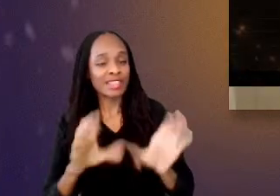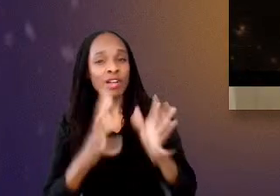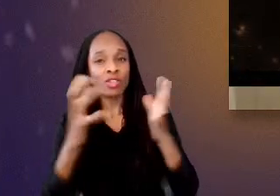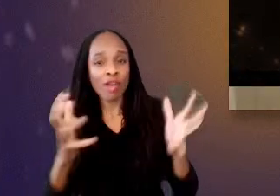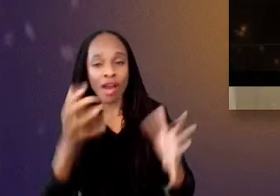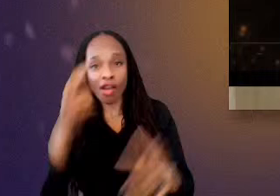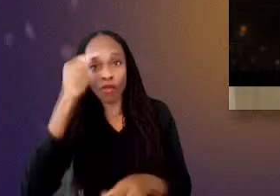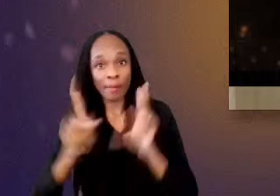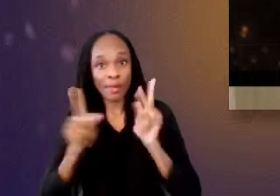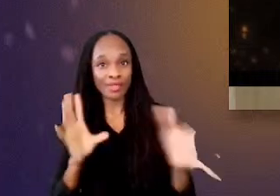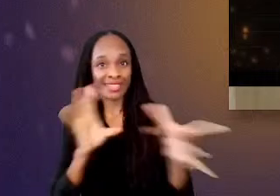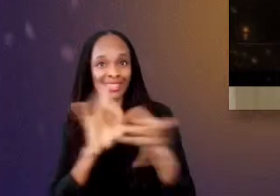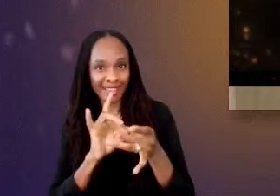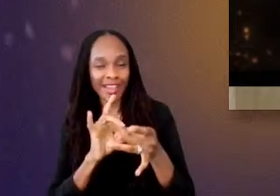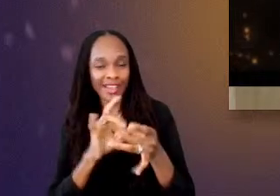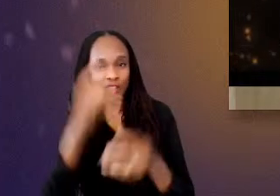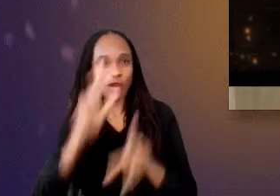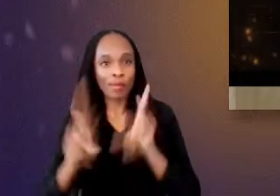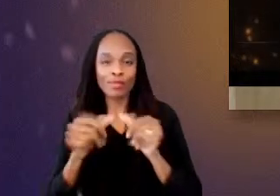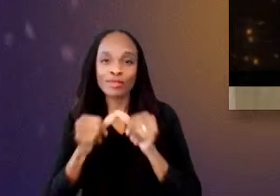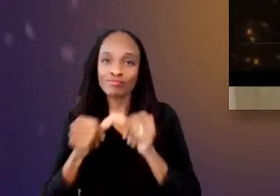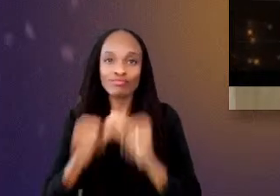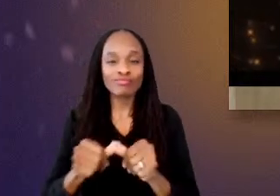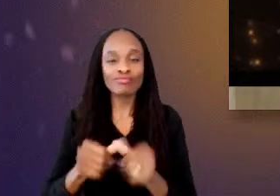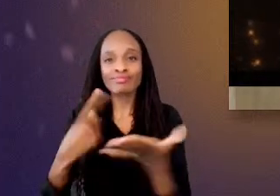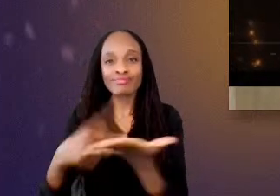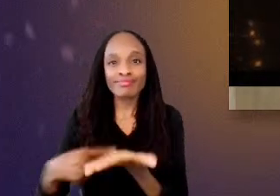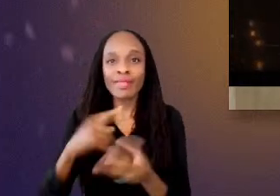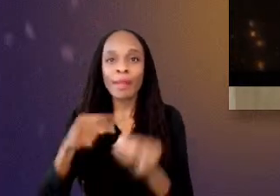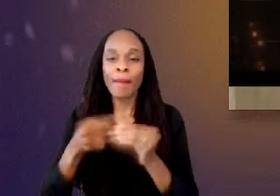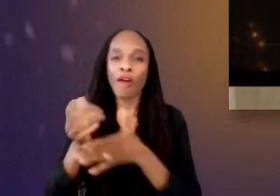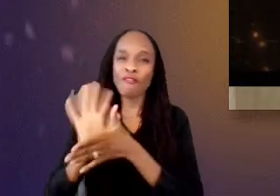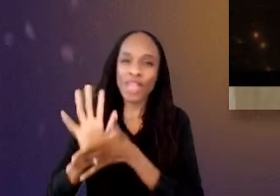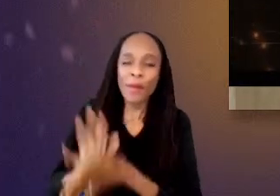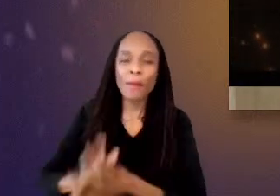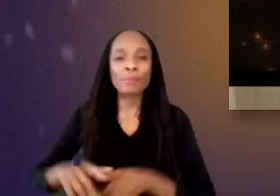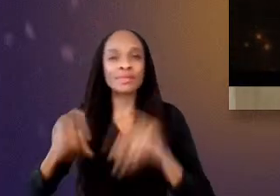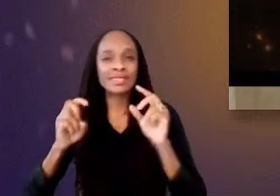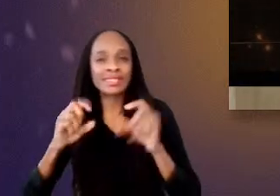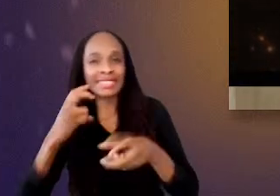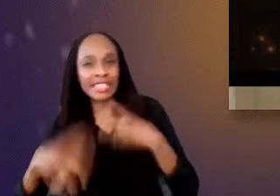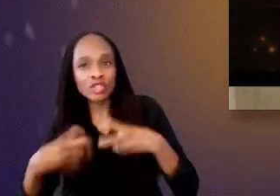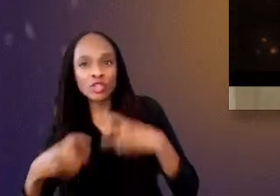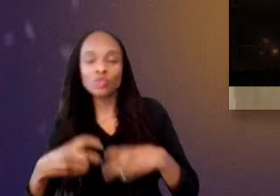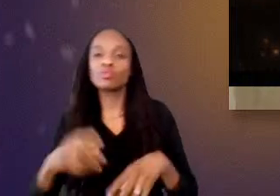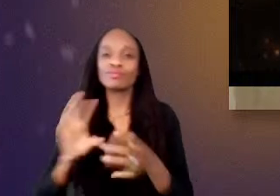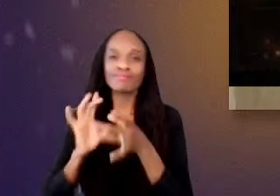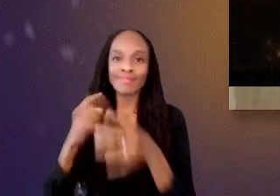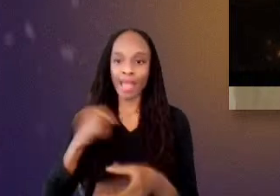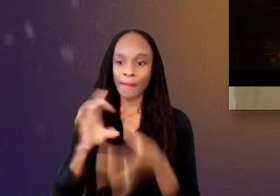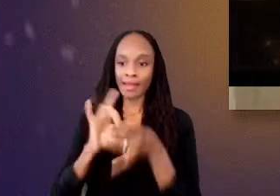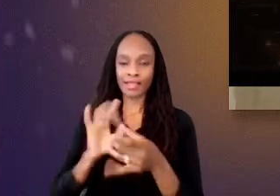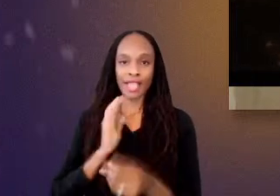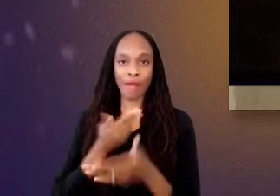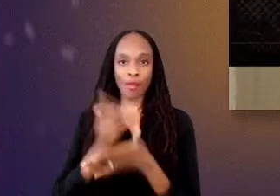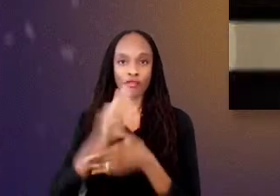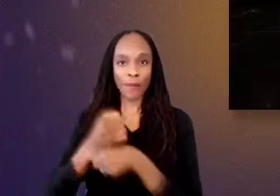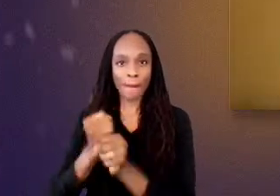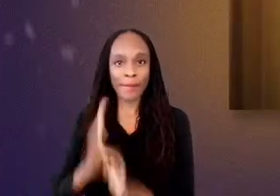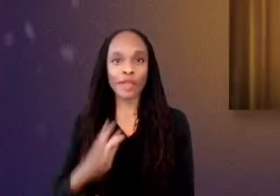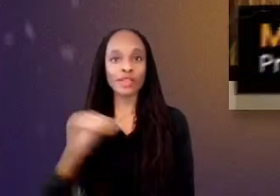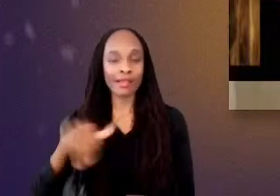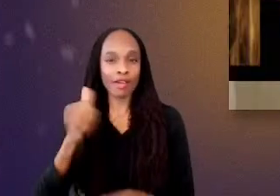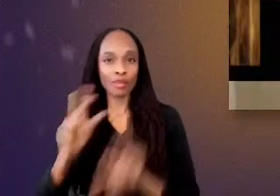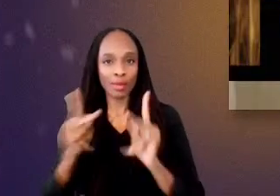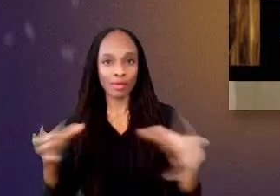and keep people talking about films or talking about issues, connecting our filmmakers and other filmmakers together.